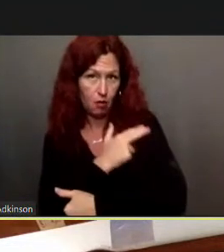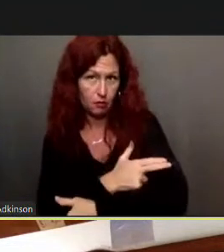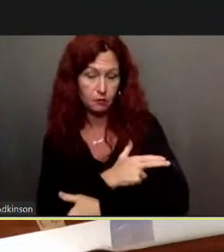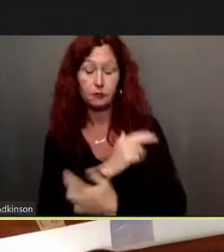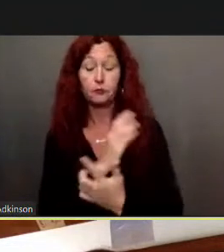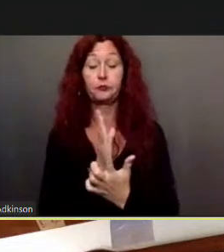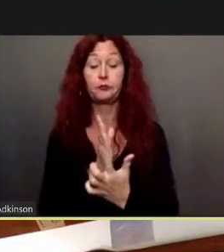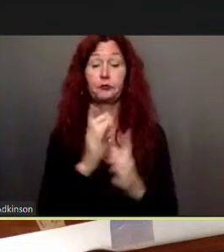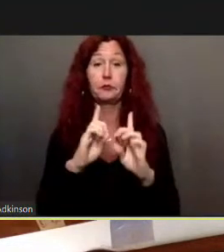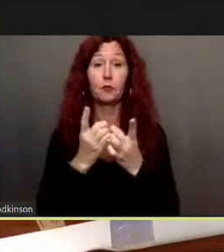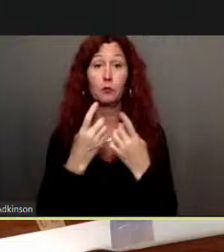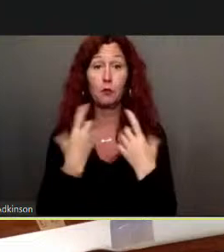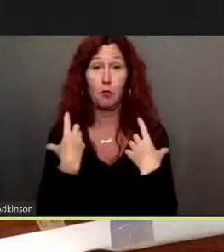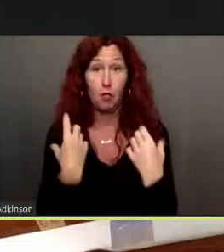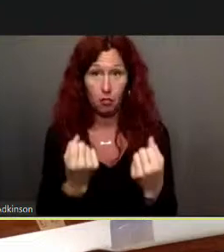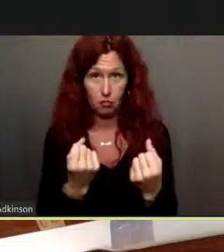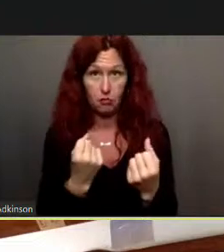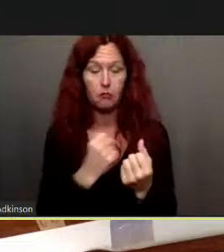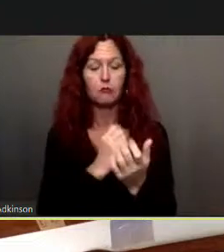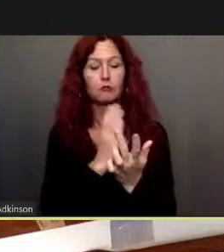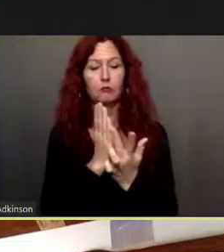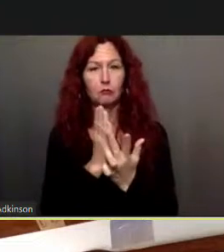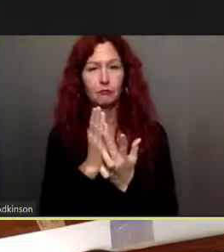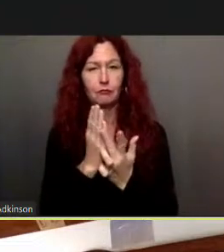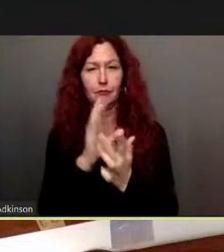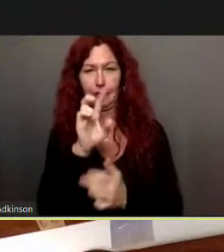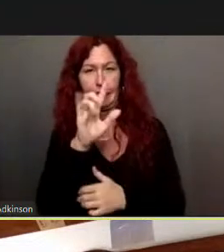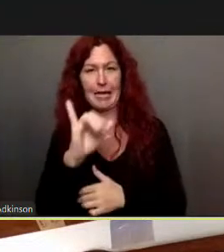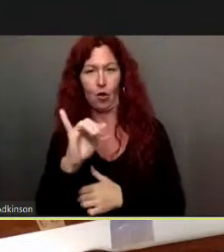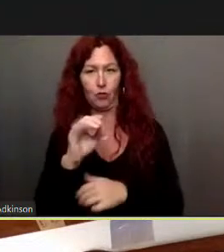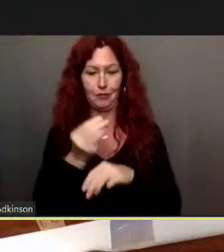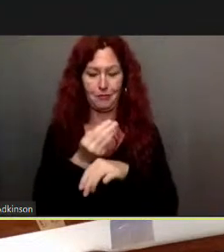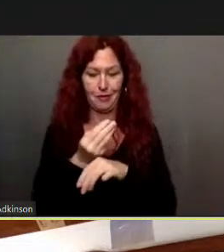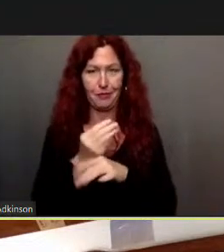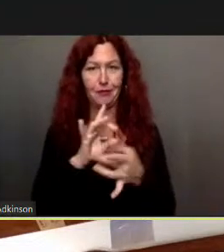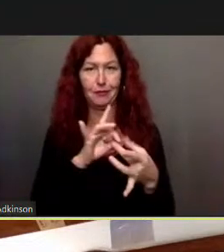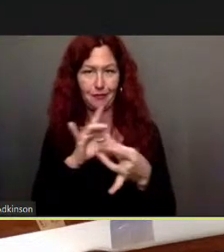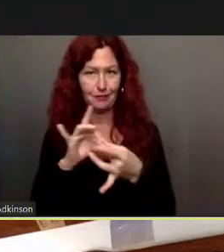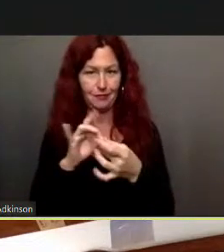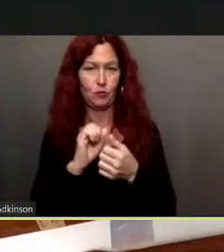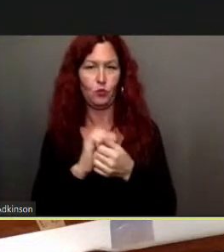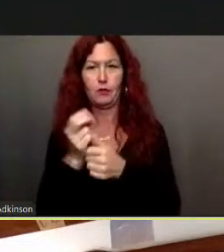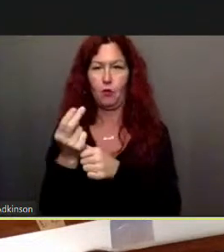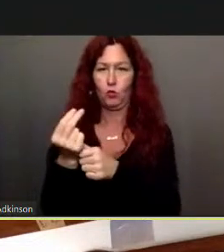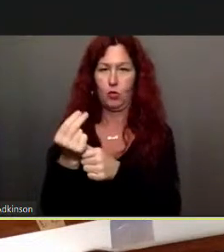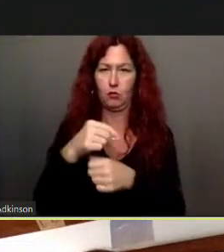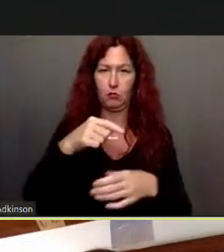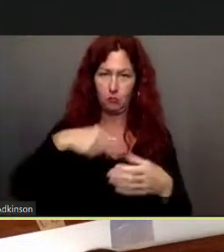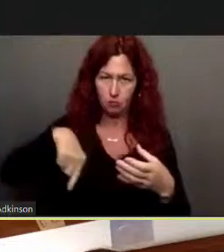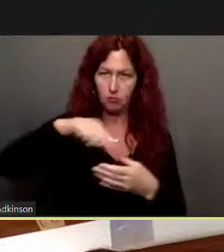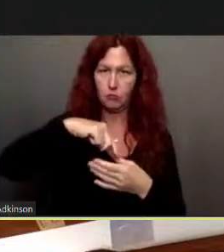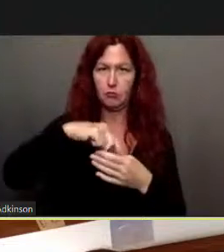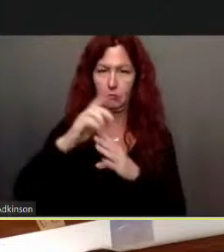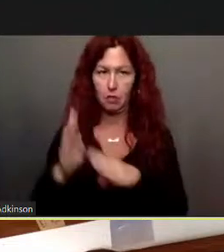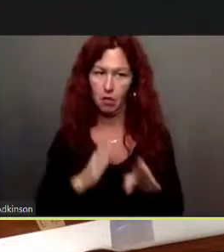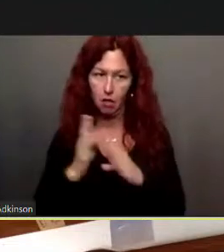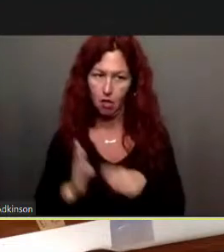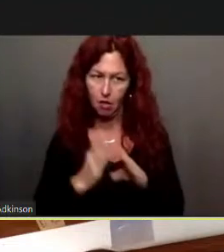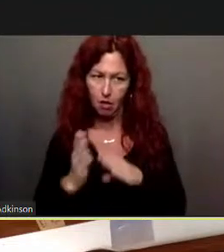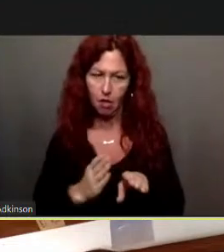able to isolate. We want to be able to really tamp down the spread of the disease, and especially people